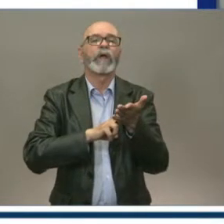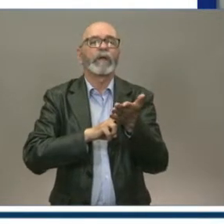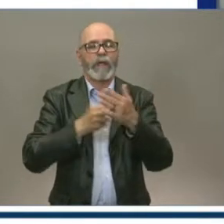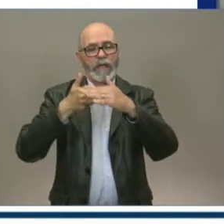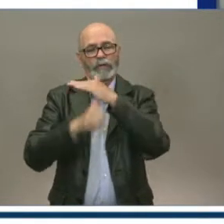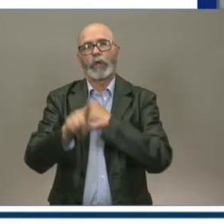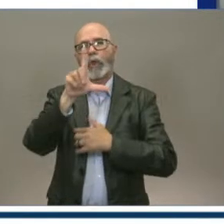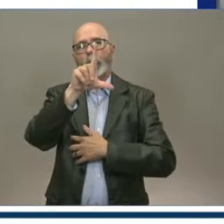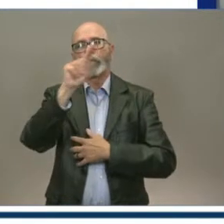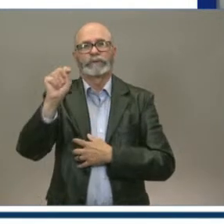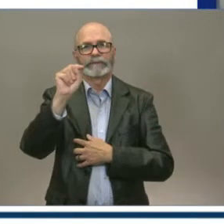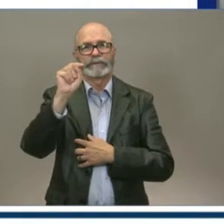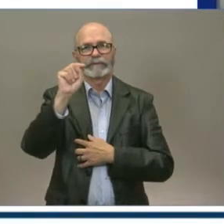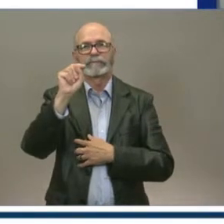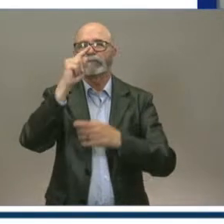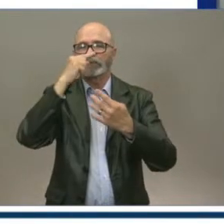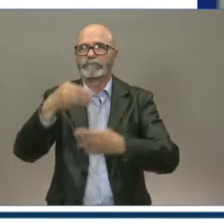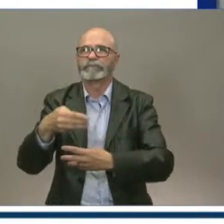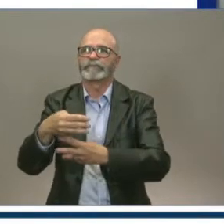later today to sign the book.